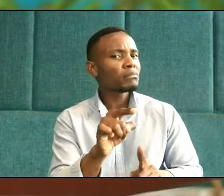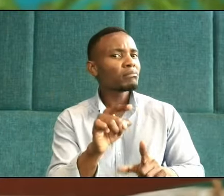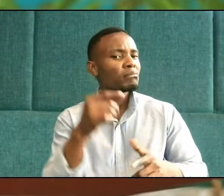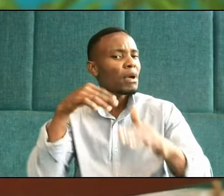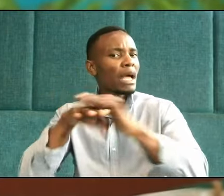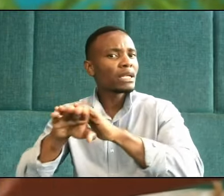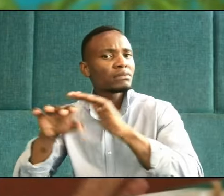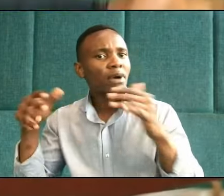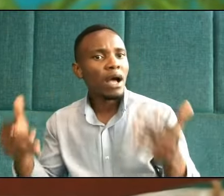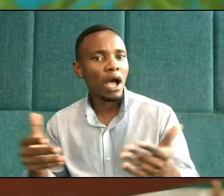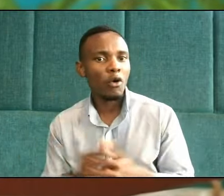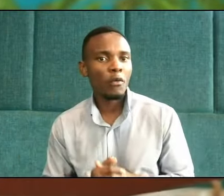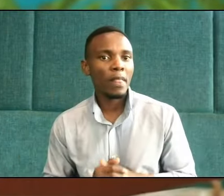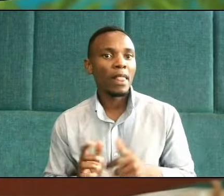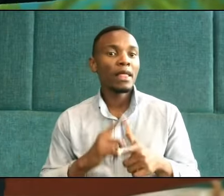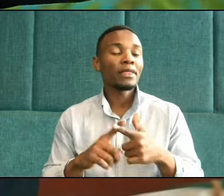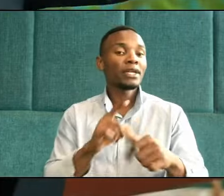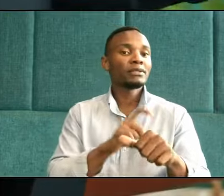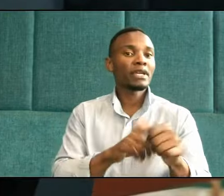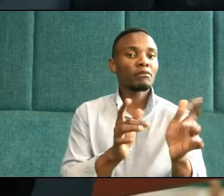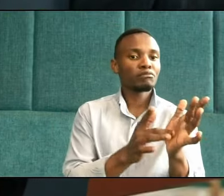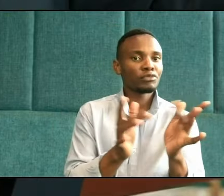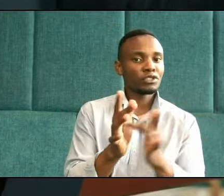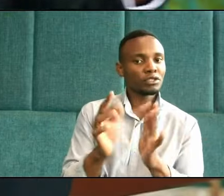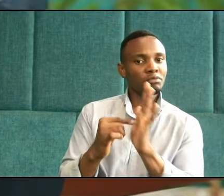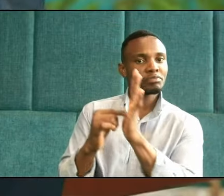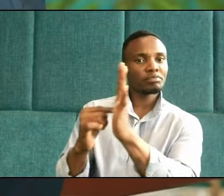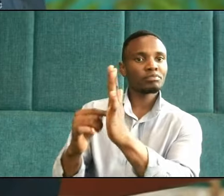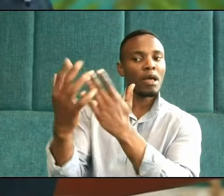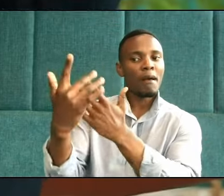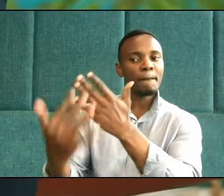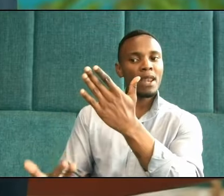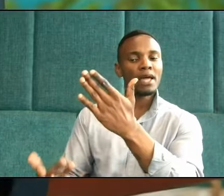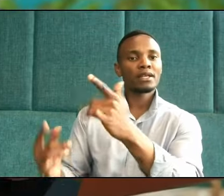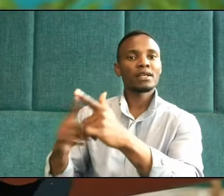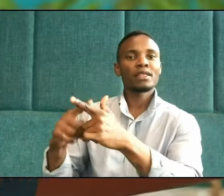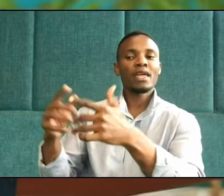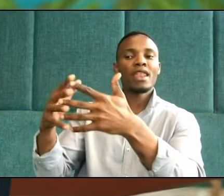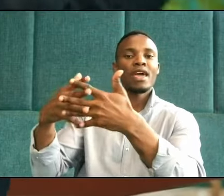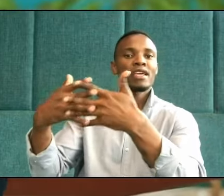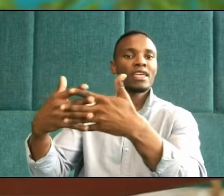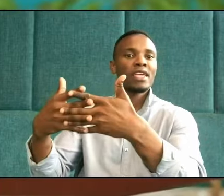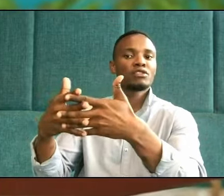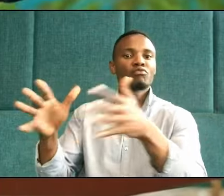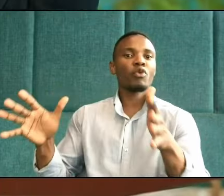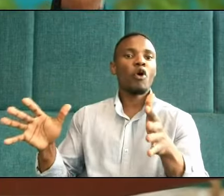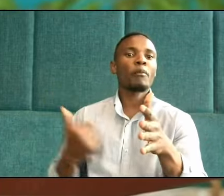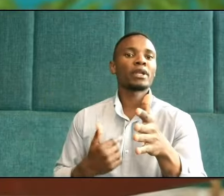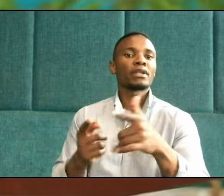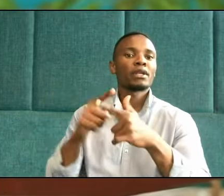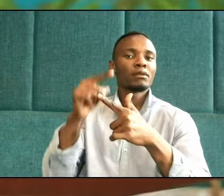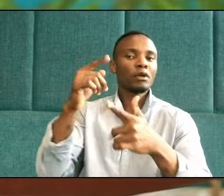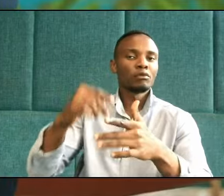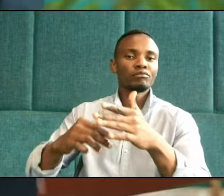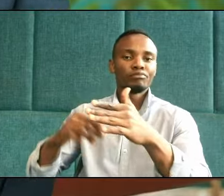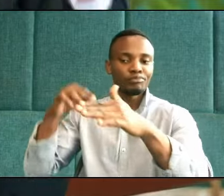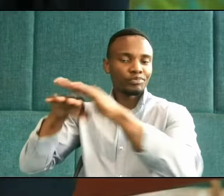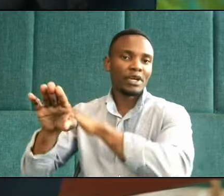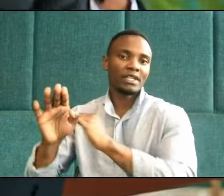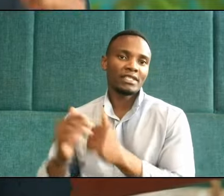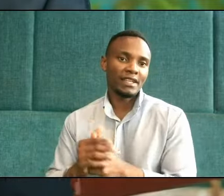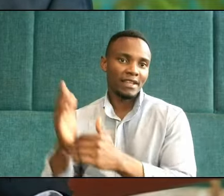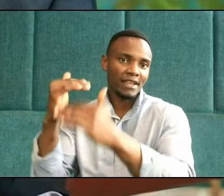get in? And when he presented his blood, the gates of heaven opened and he was ushered in.